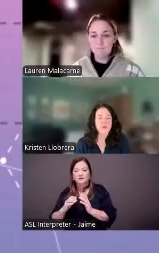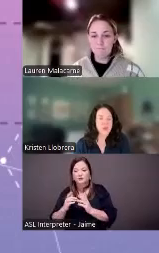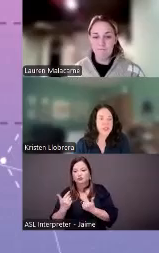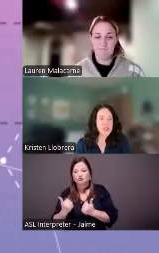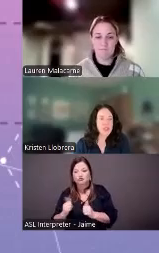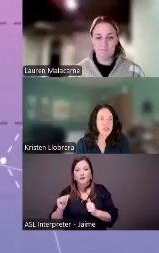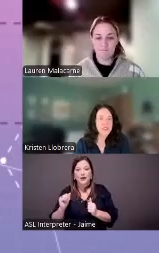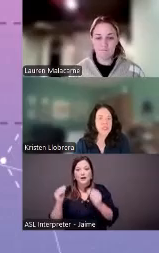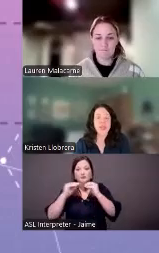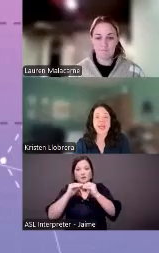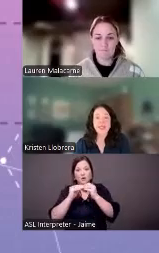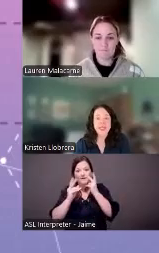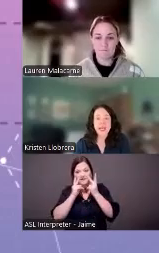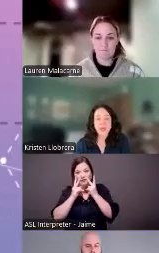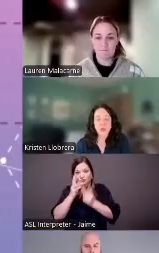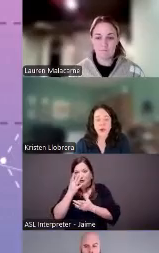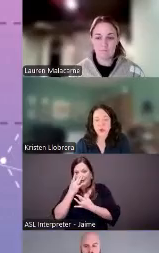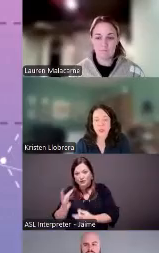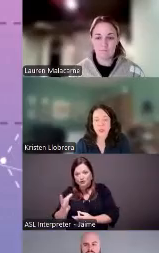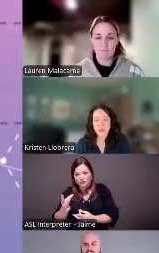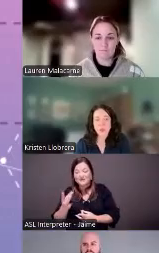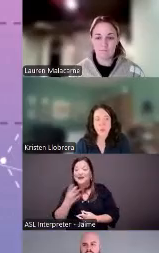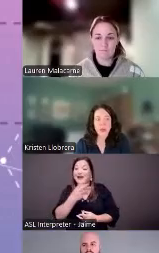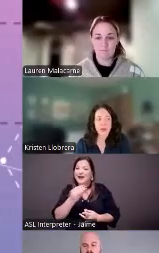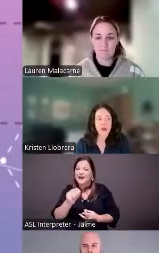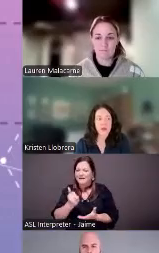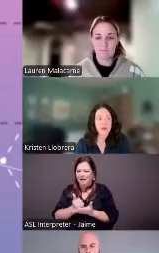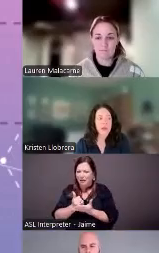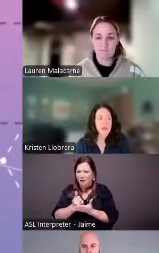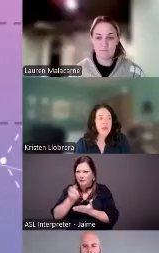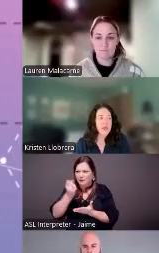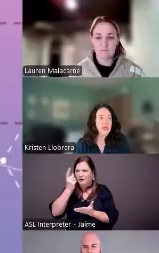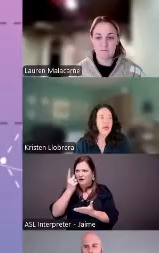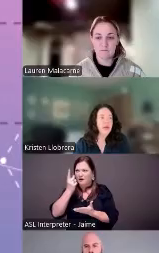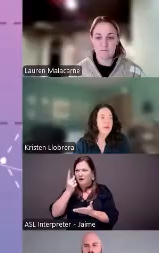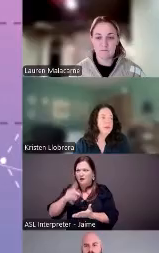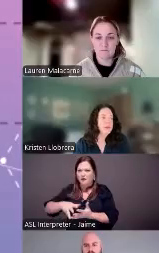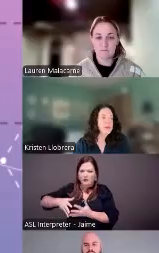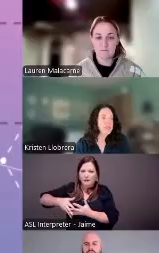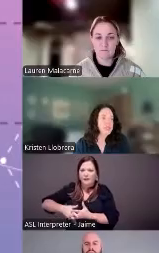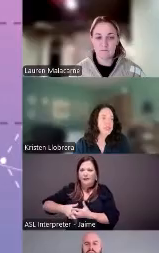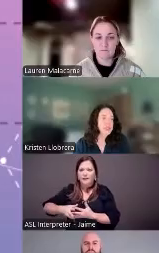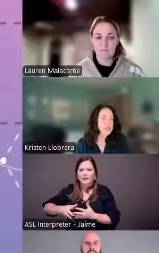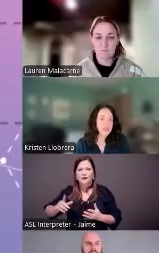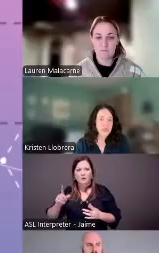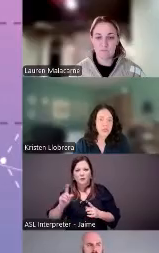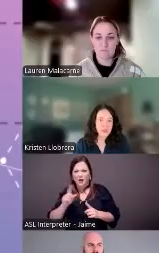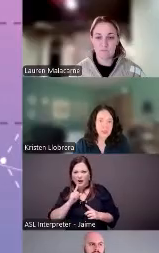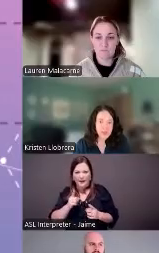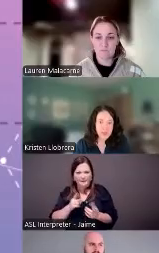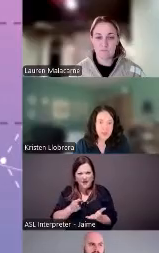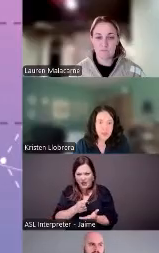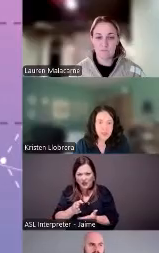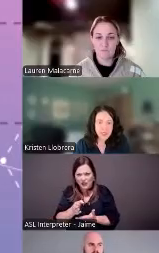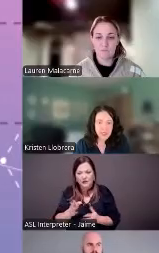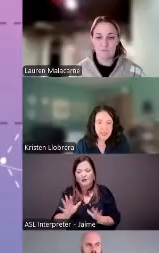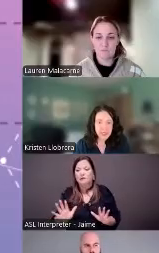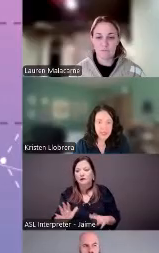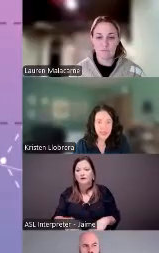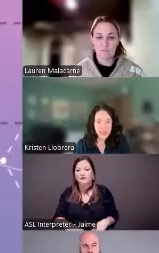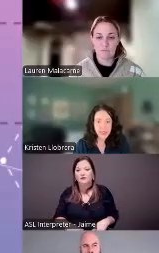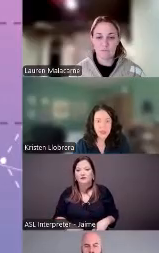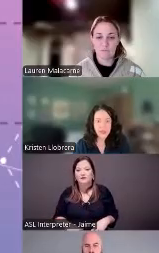create more visual interest on the screen and to help ground people in where they are. You'll see on this